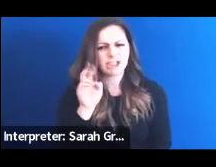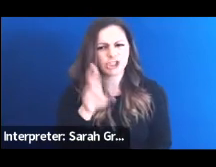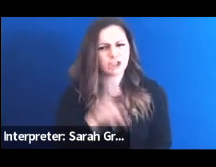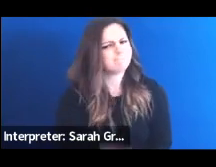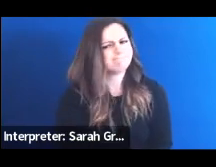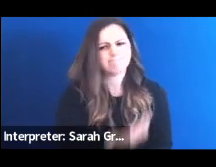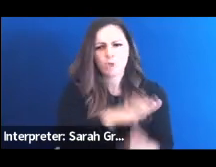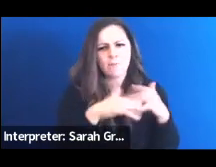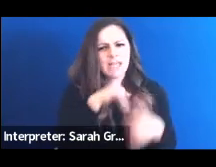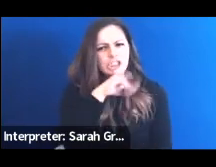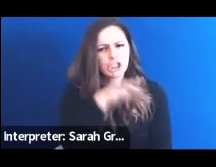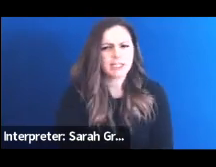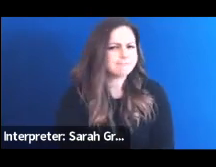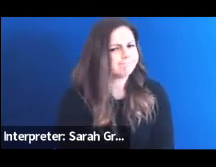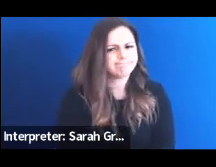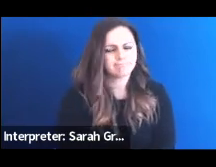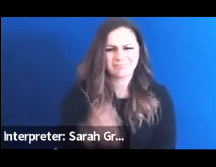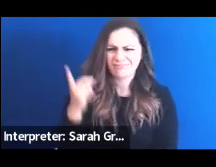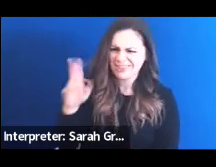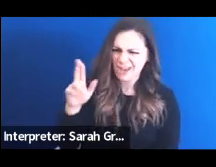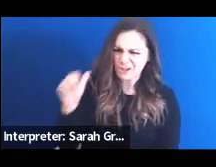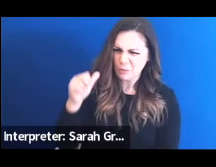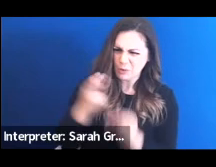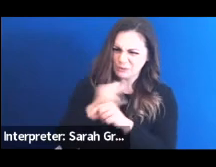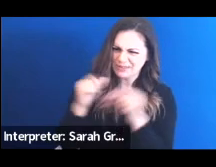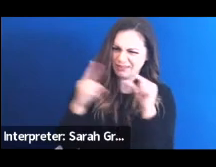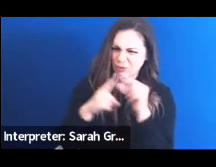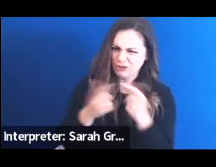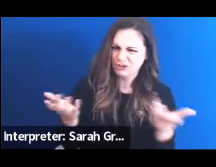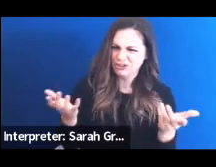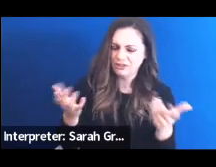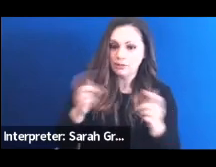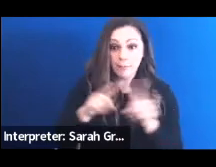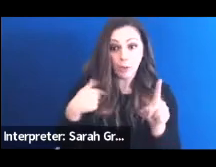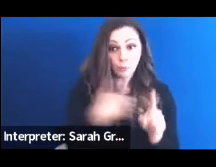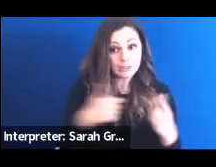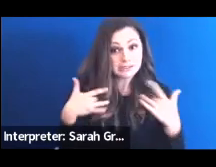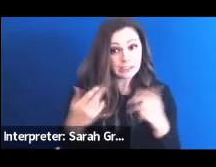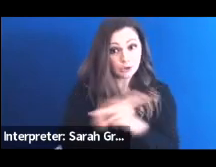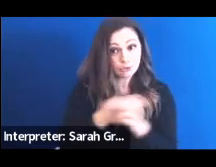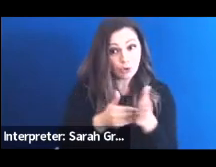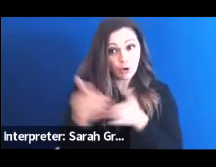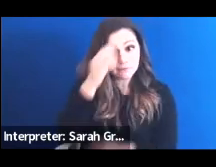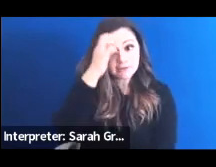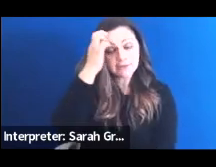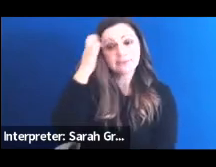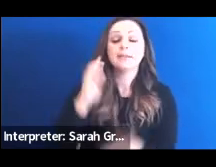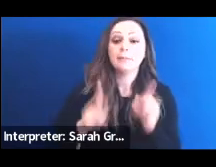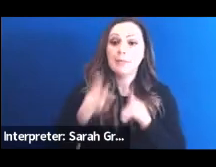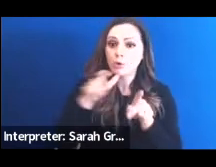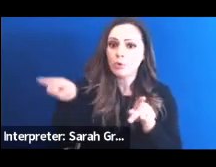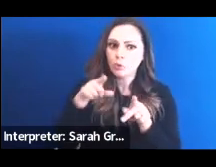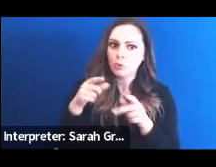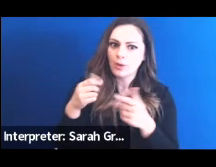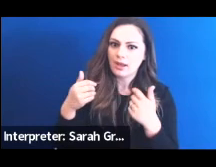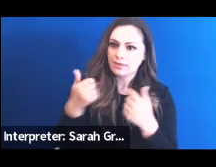They wouldn't say that, but we use that term all the time. And the people we work with, people that have substance use disorders, use that all